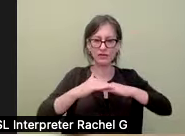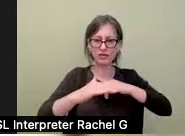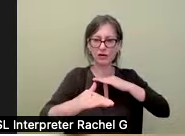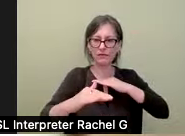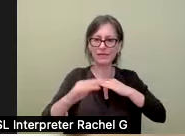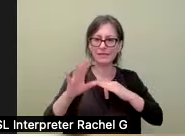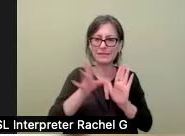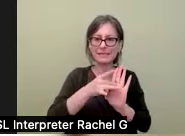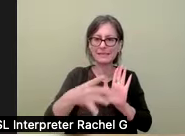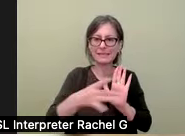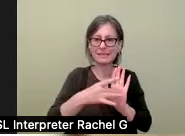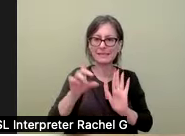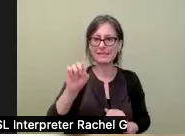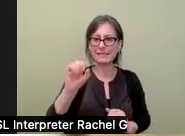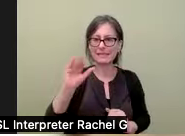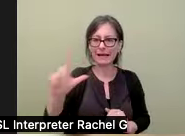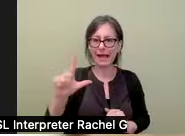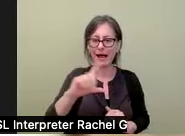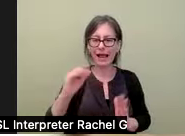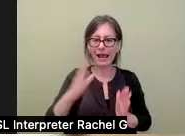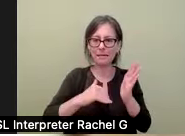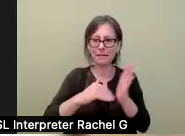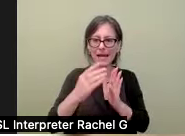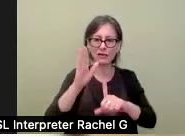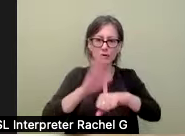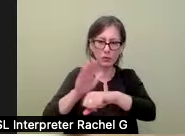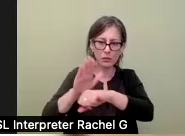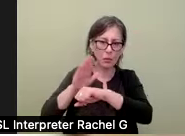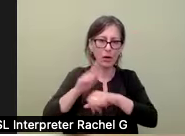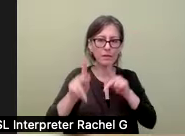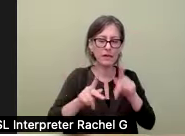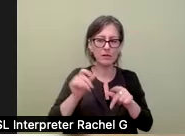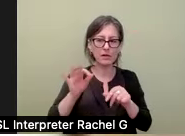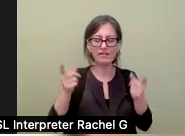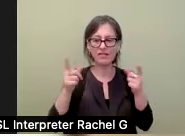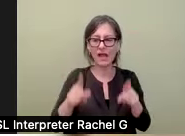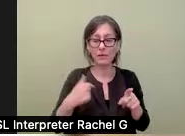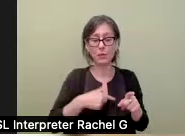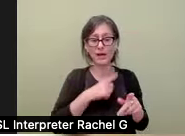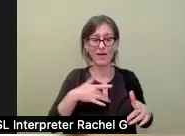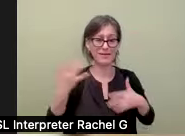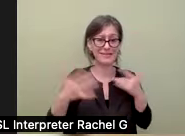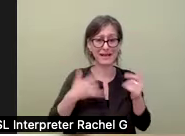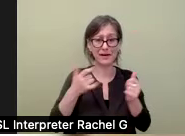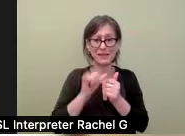residents and travelers of an impending tsunami. So we're really excited by the